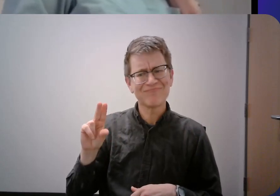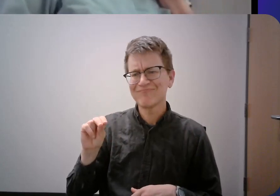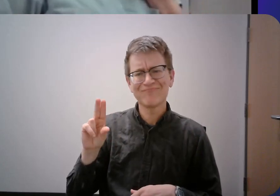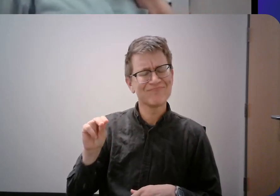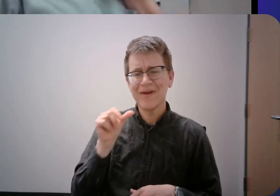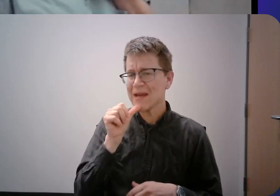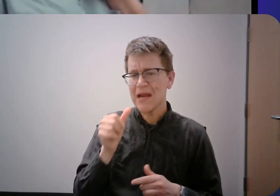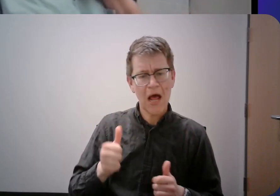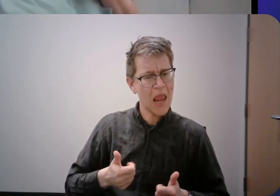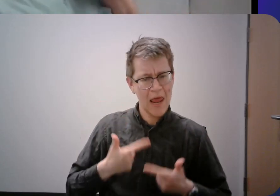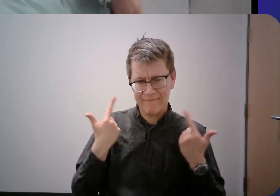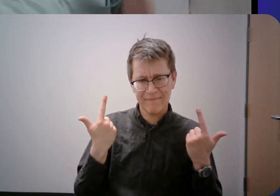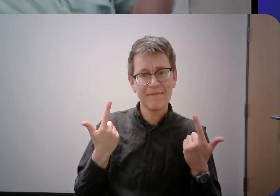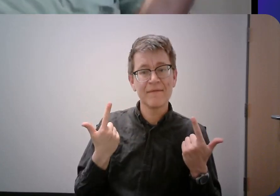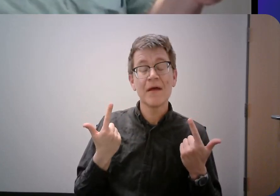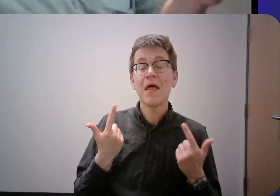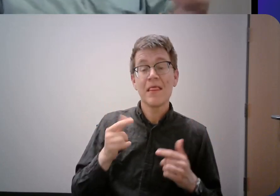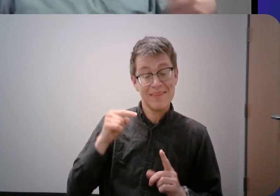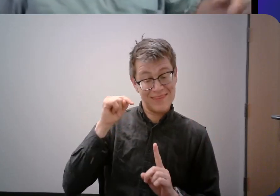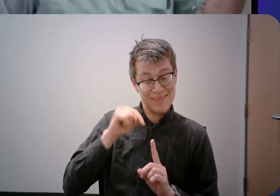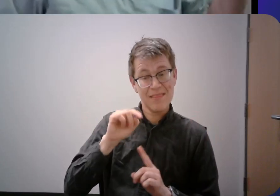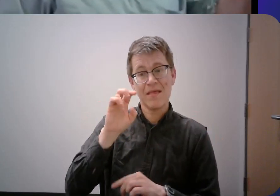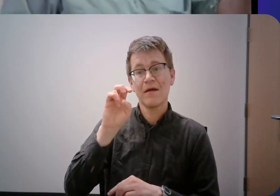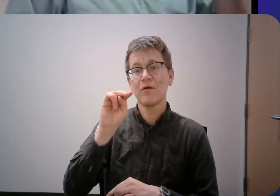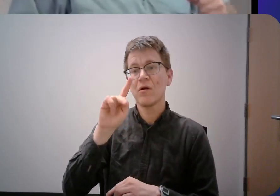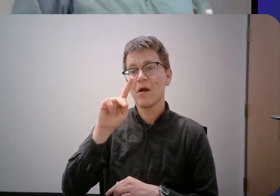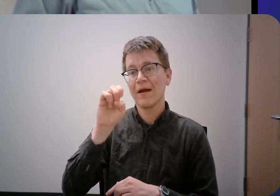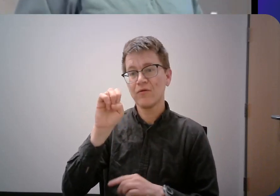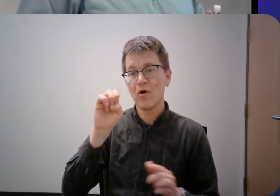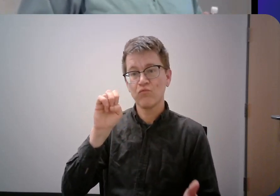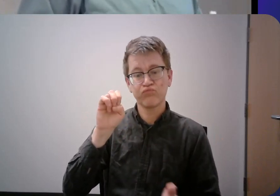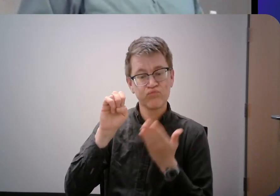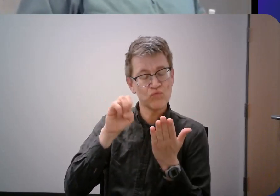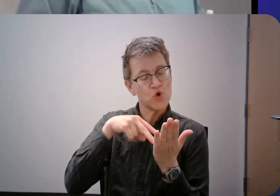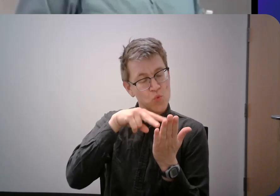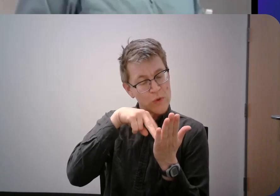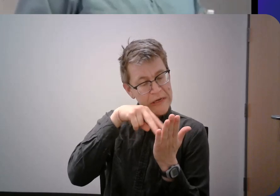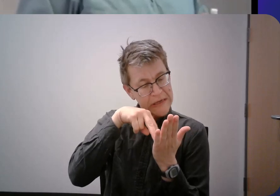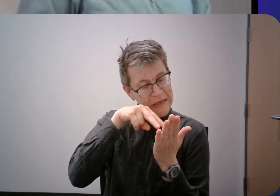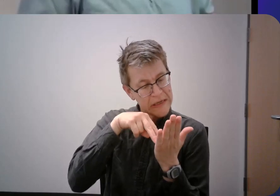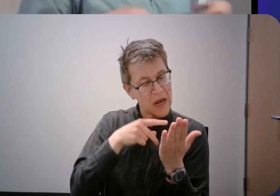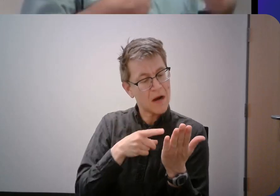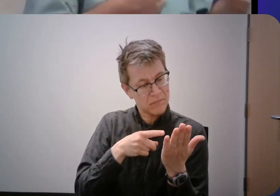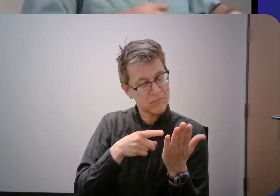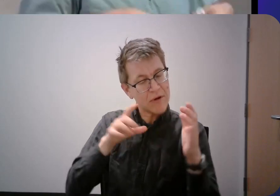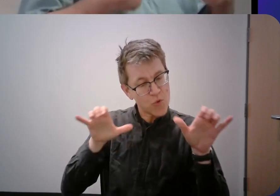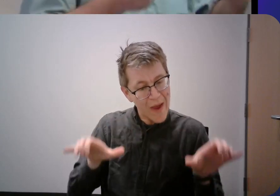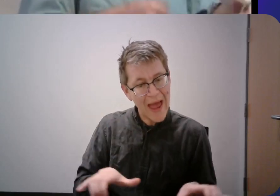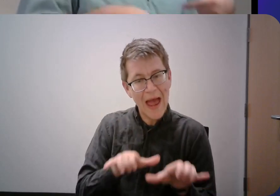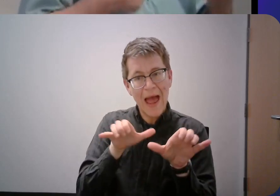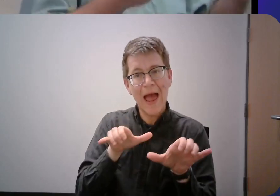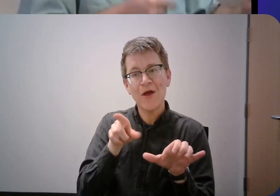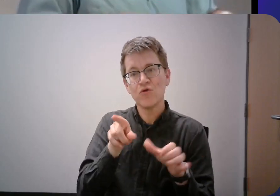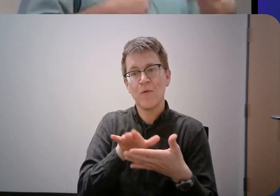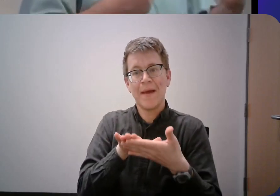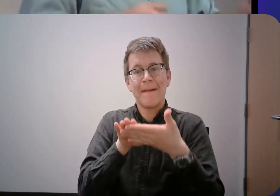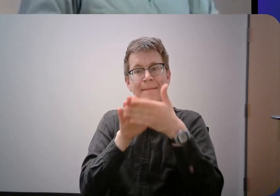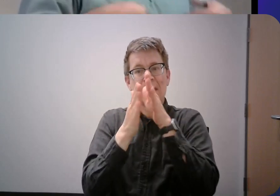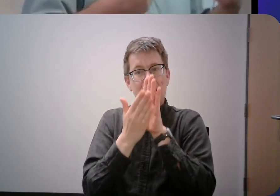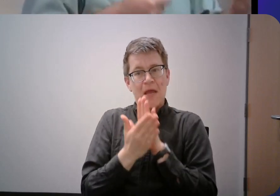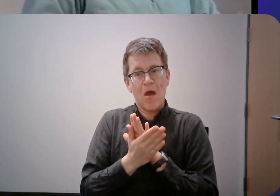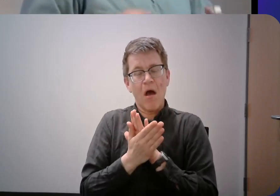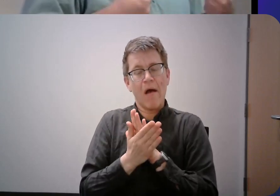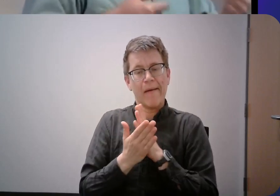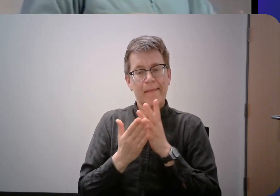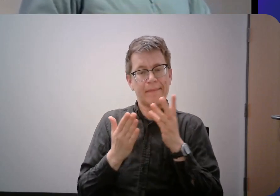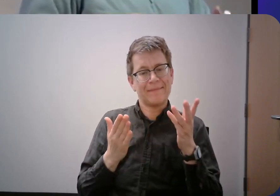take action on that note, then you become the agent of the note. So the note sort of becomes alive